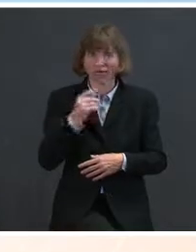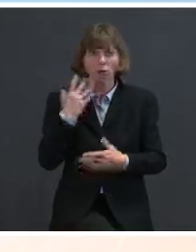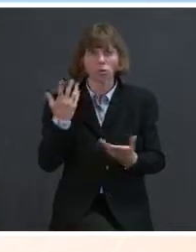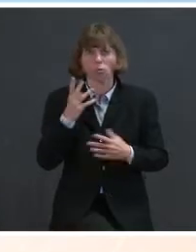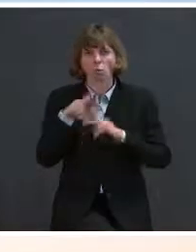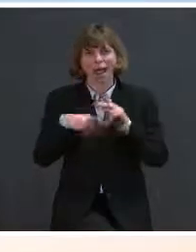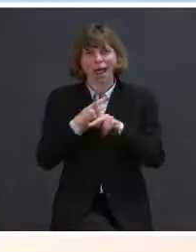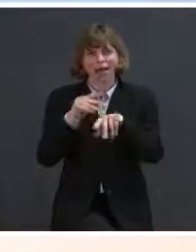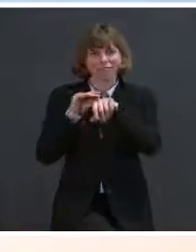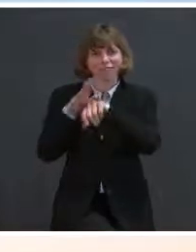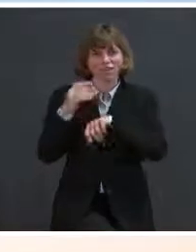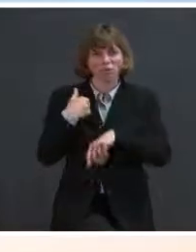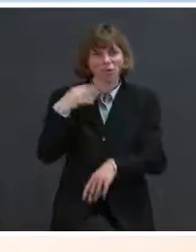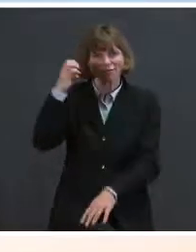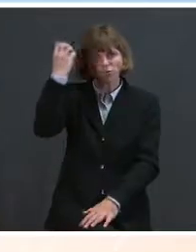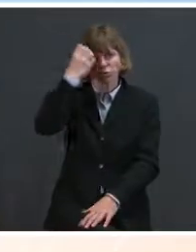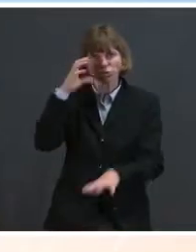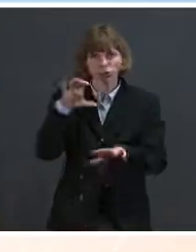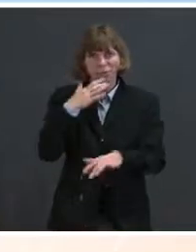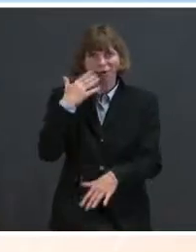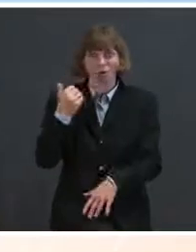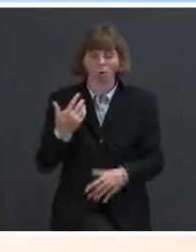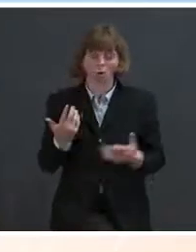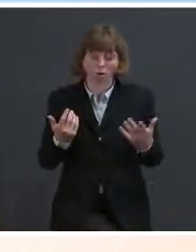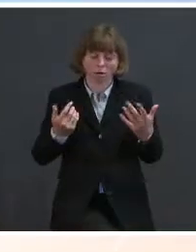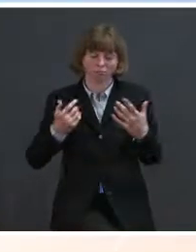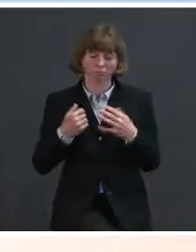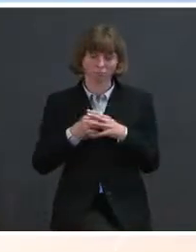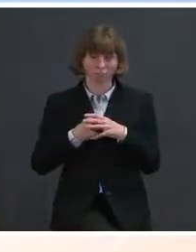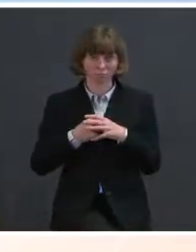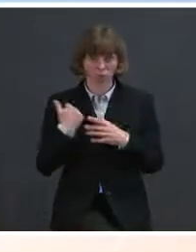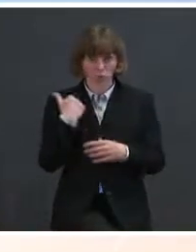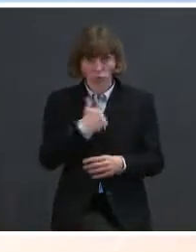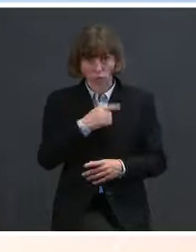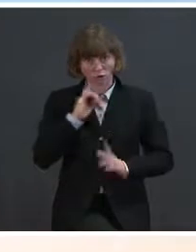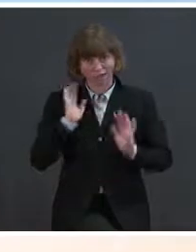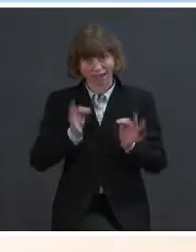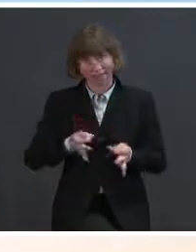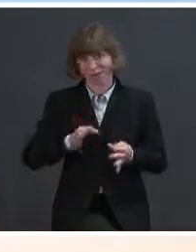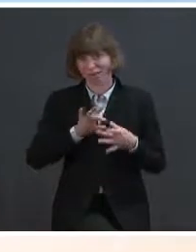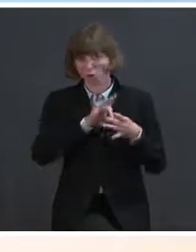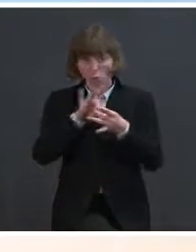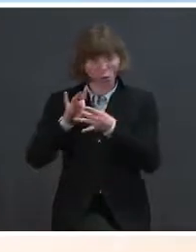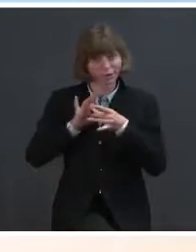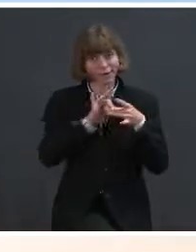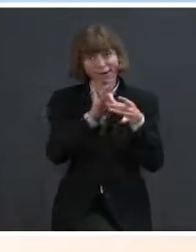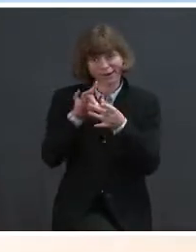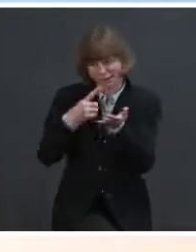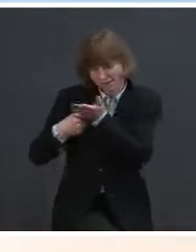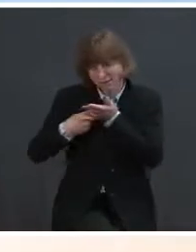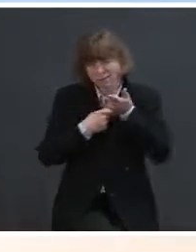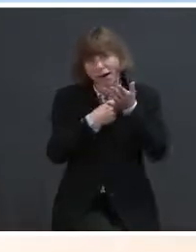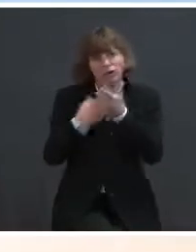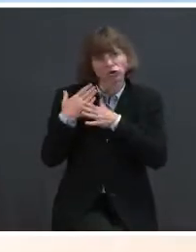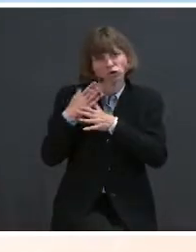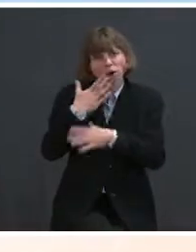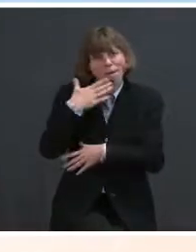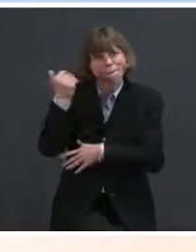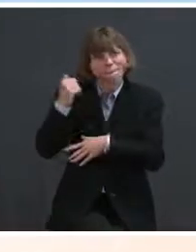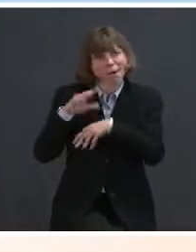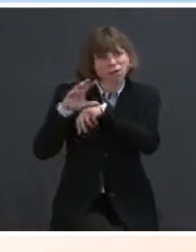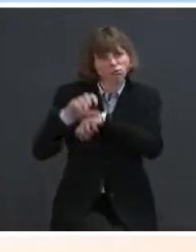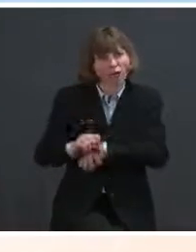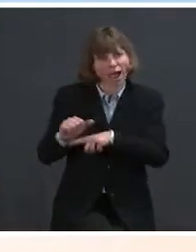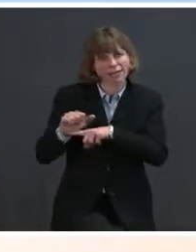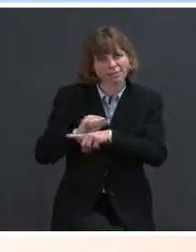better? We absolutely are coordinating, discussing, sharing best practices, and of course addressing